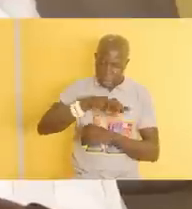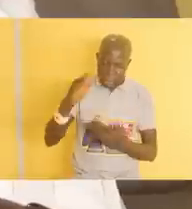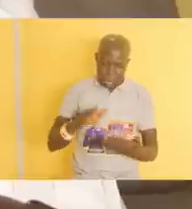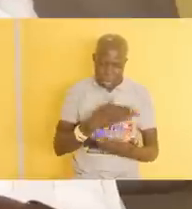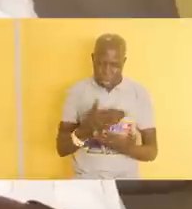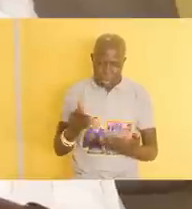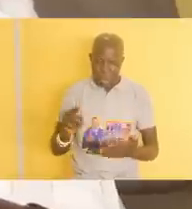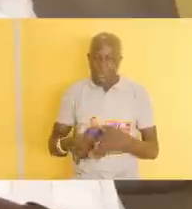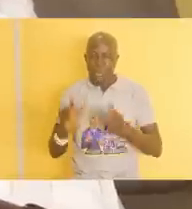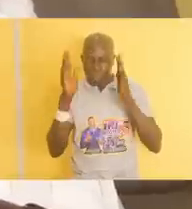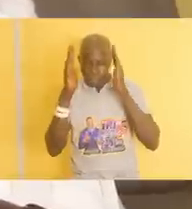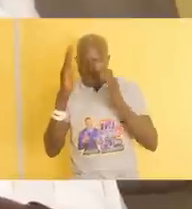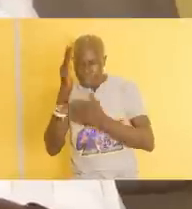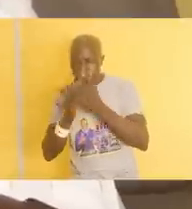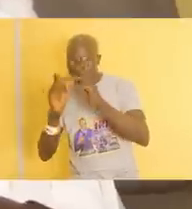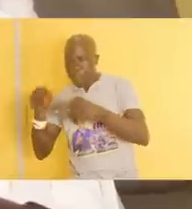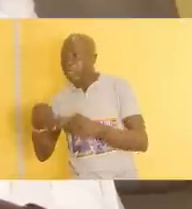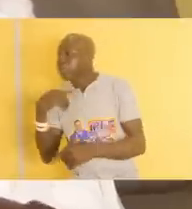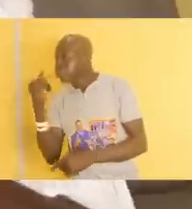About the song, who are